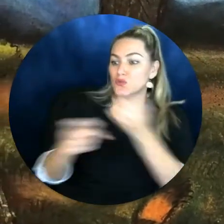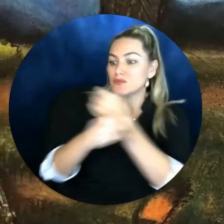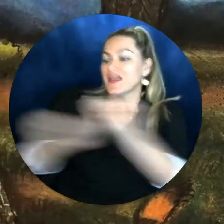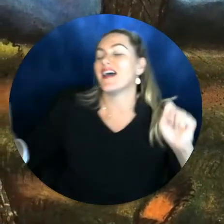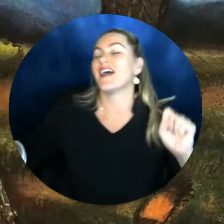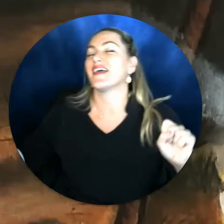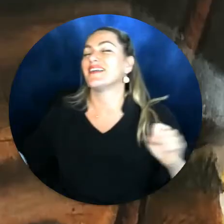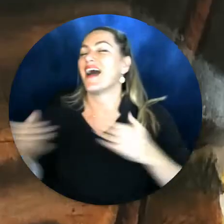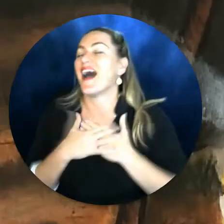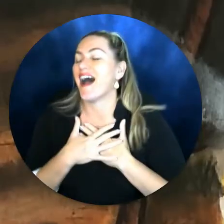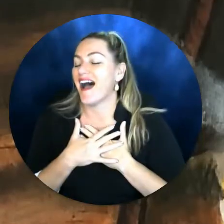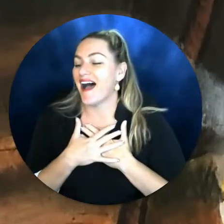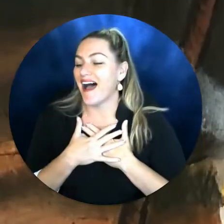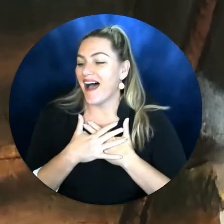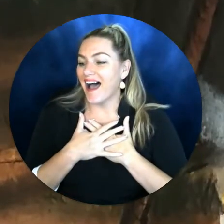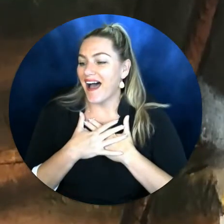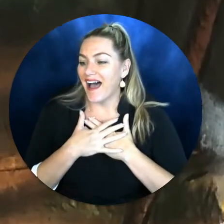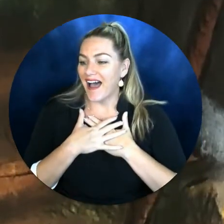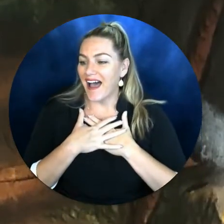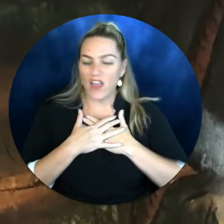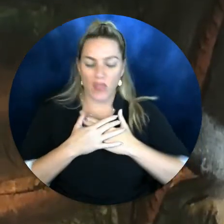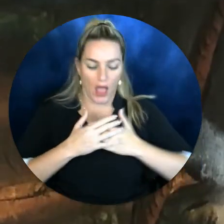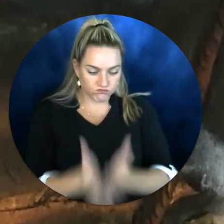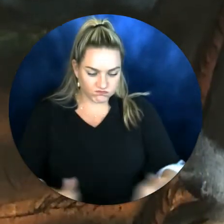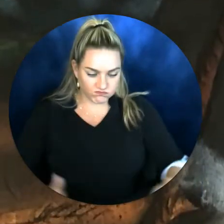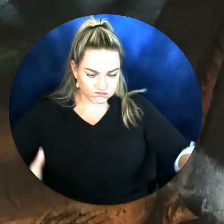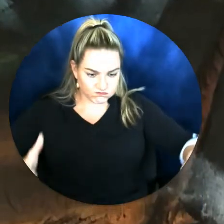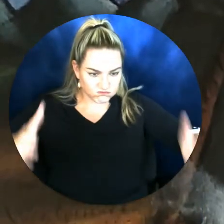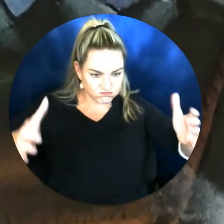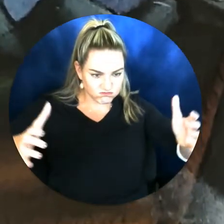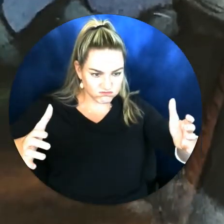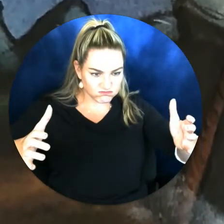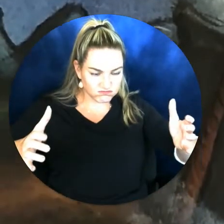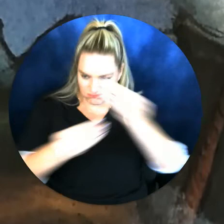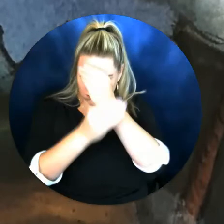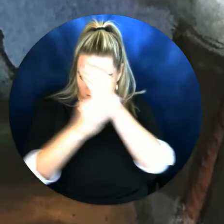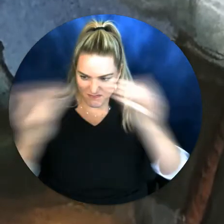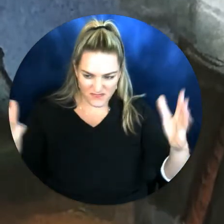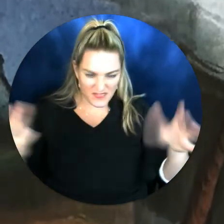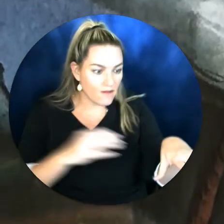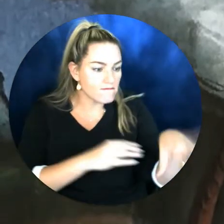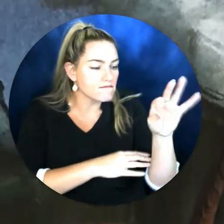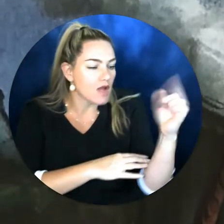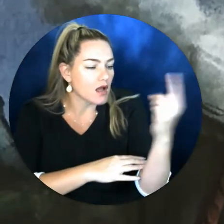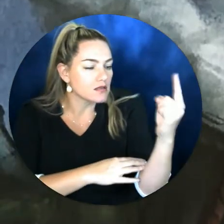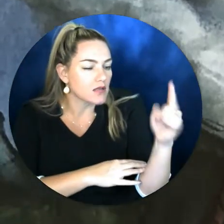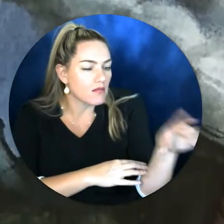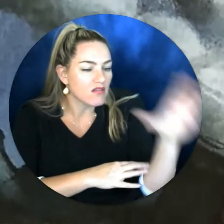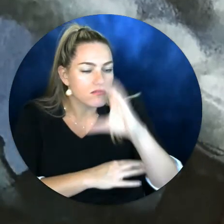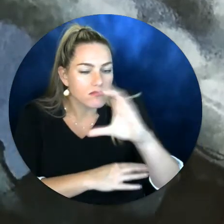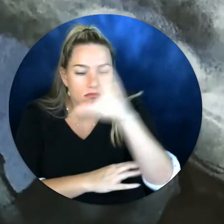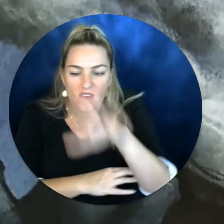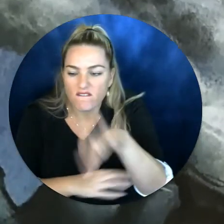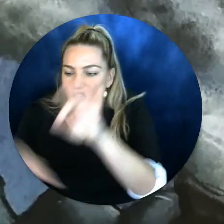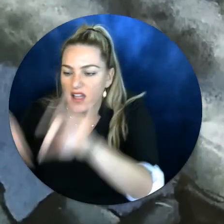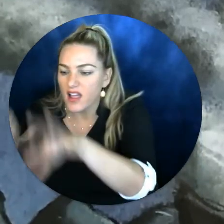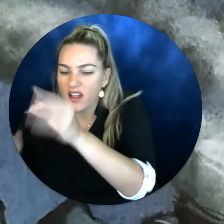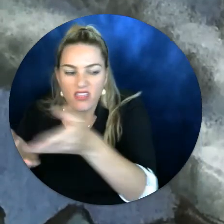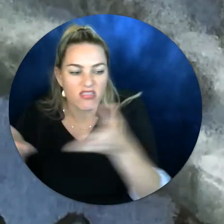inside." Then she filled up her cauldron and said with a grin, "Find something,